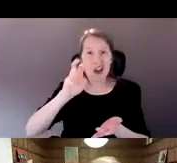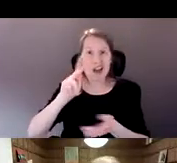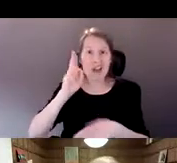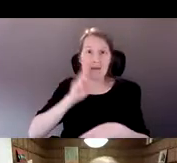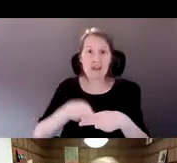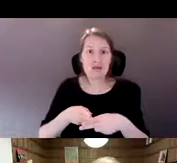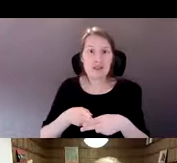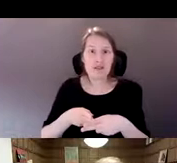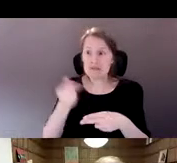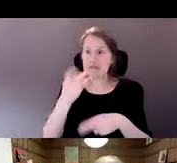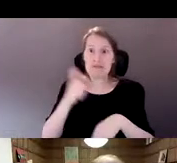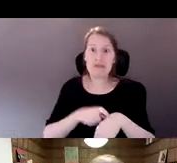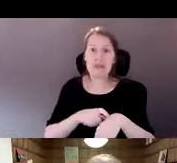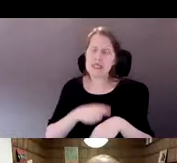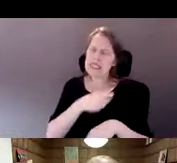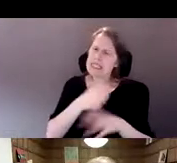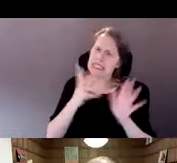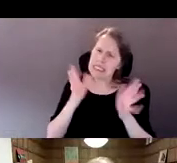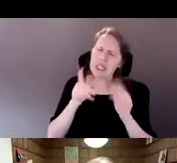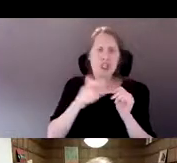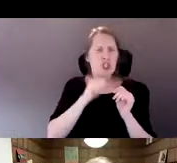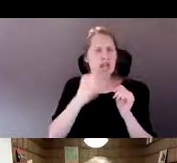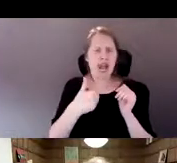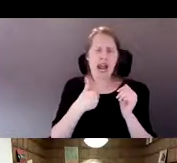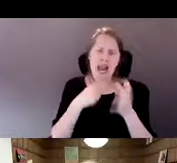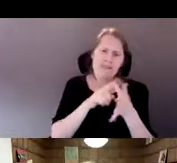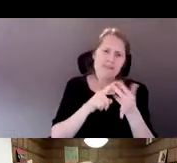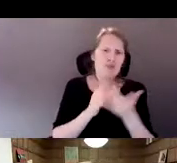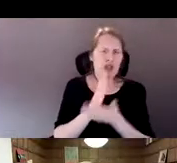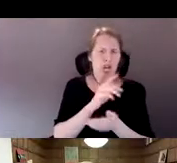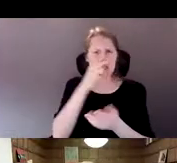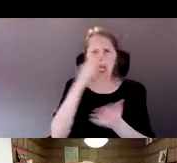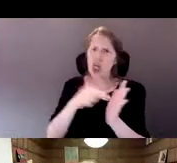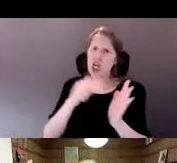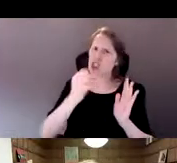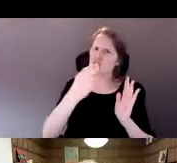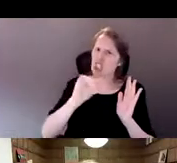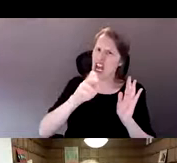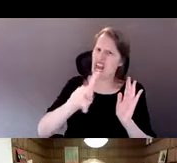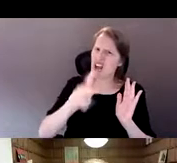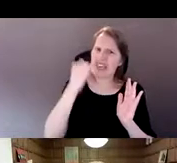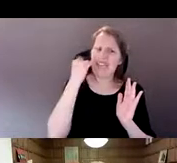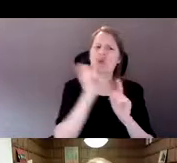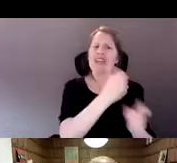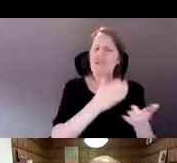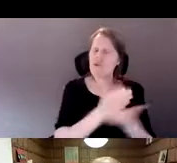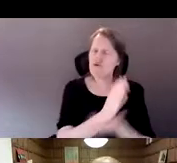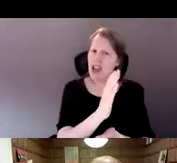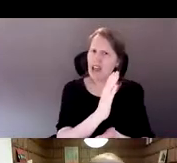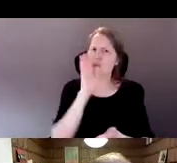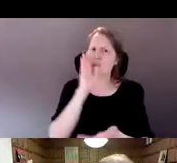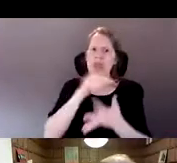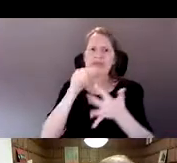A by those who want to oppose giving the Jews rights. They say, look at Shylock, that's what Jews are like. You want to give them